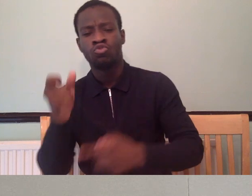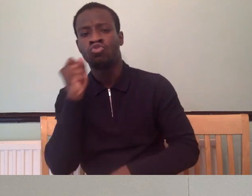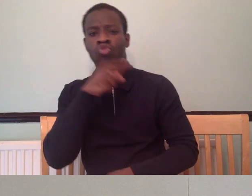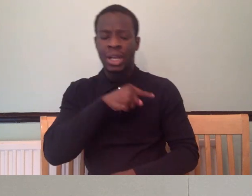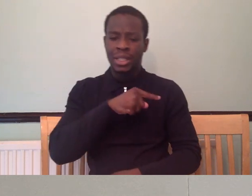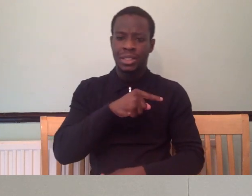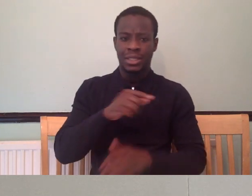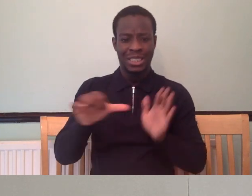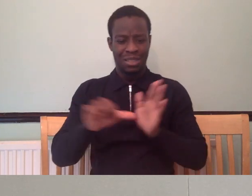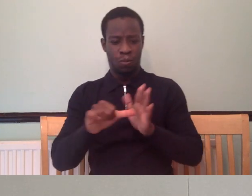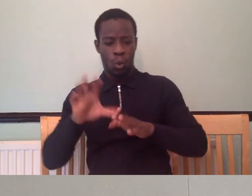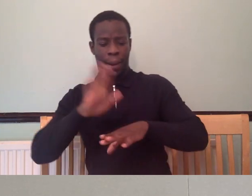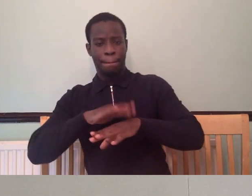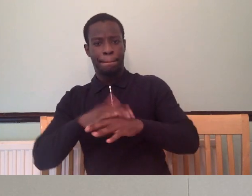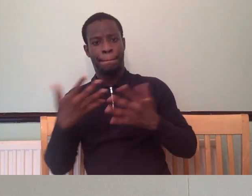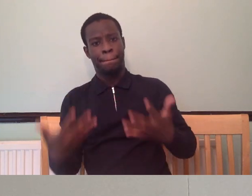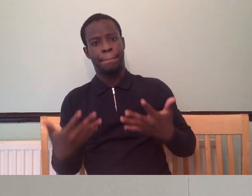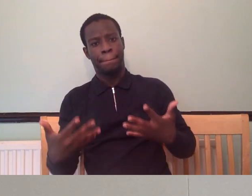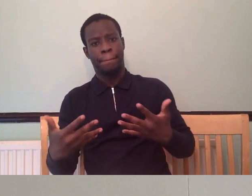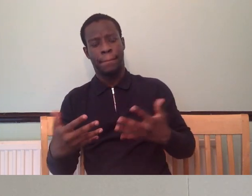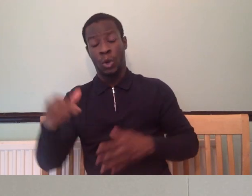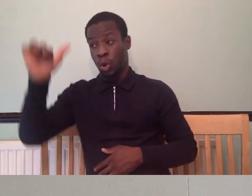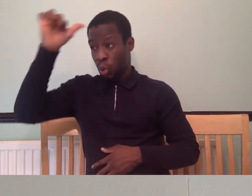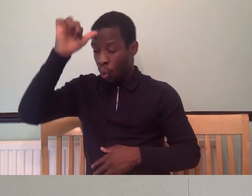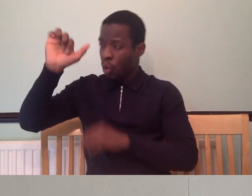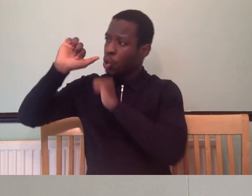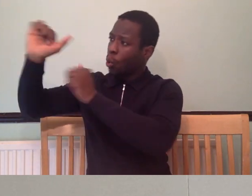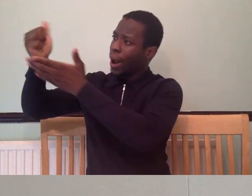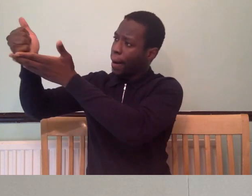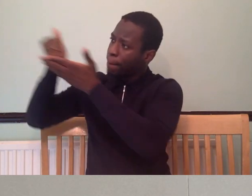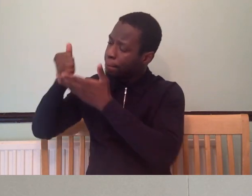difficult time. May we know your help,